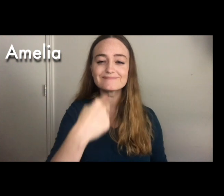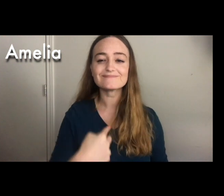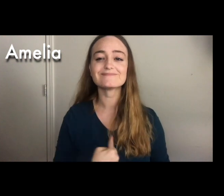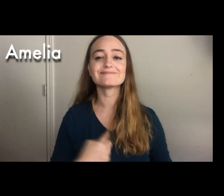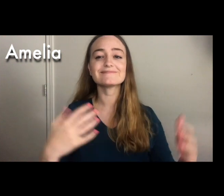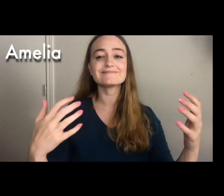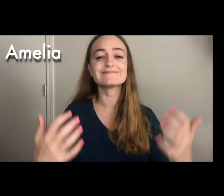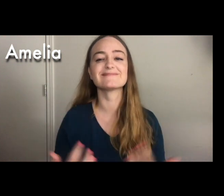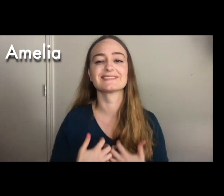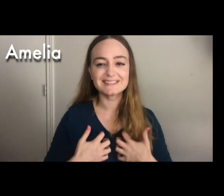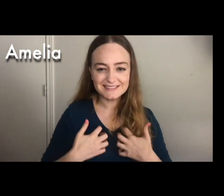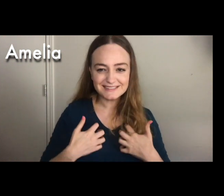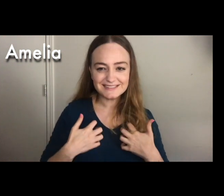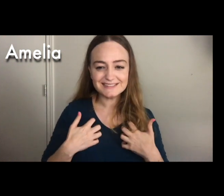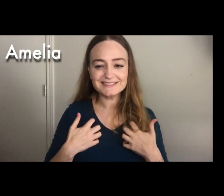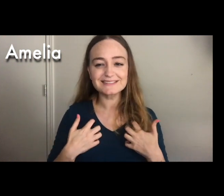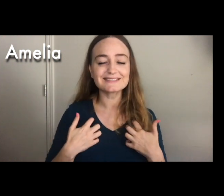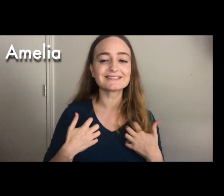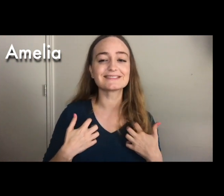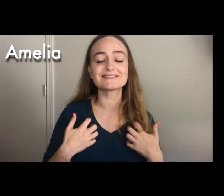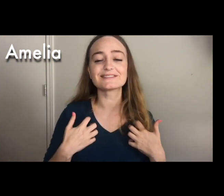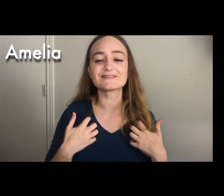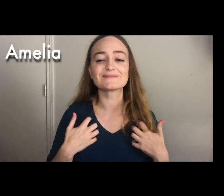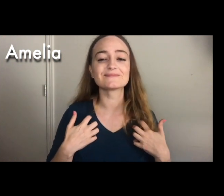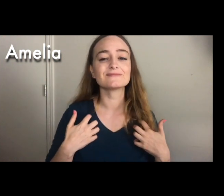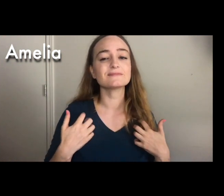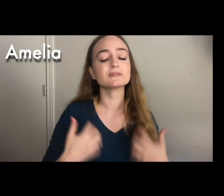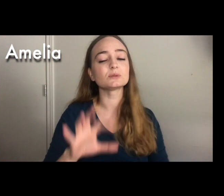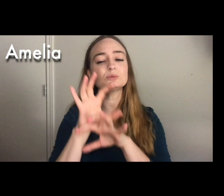gonna hear my wrath.